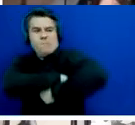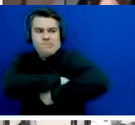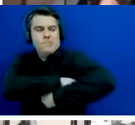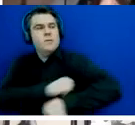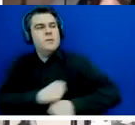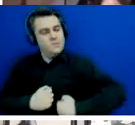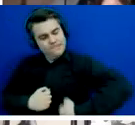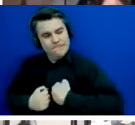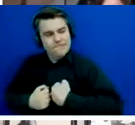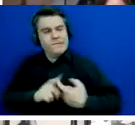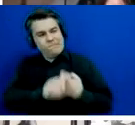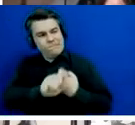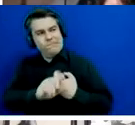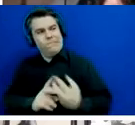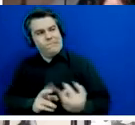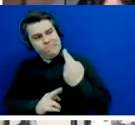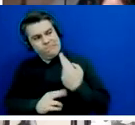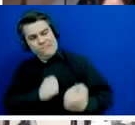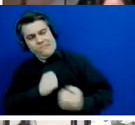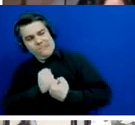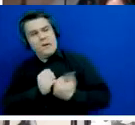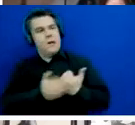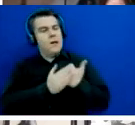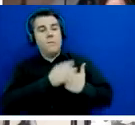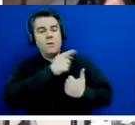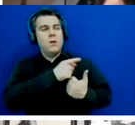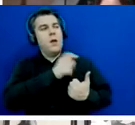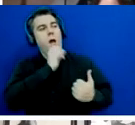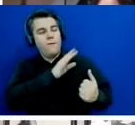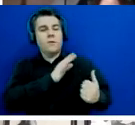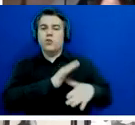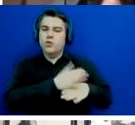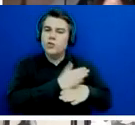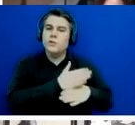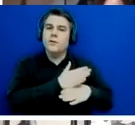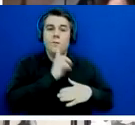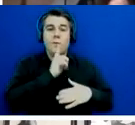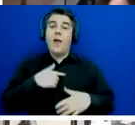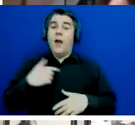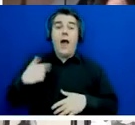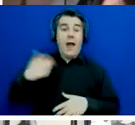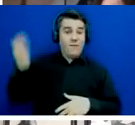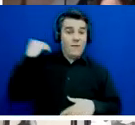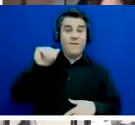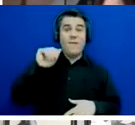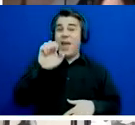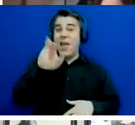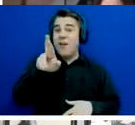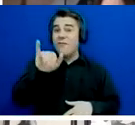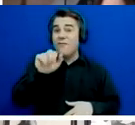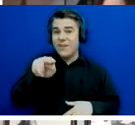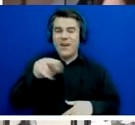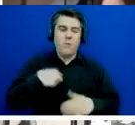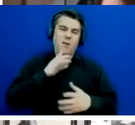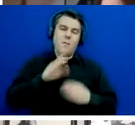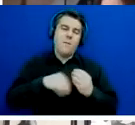It's always better and more fun to do with someone else. So when I locked arms with Erin, and this will be about my story here in a